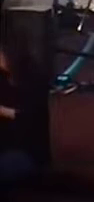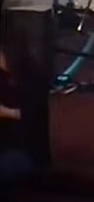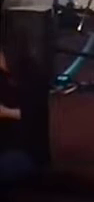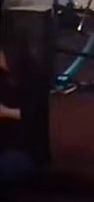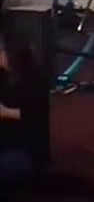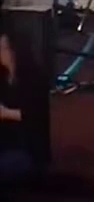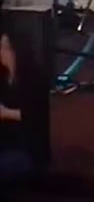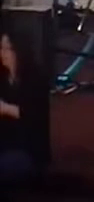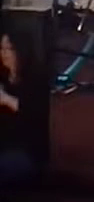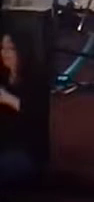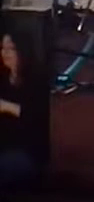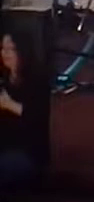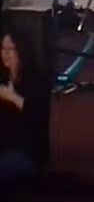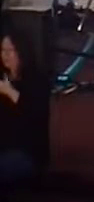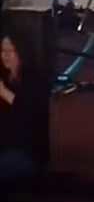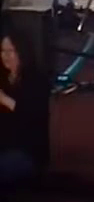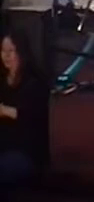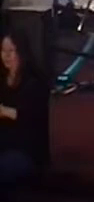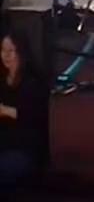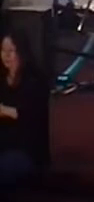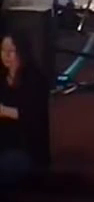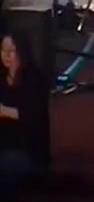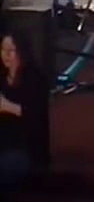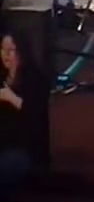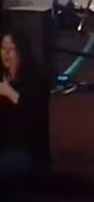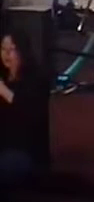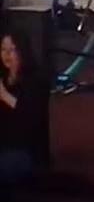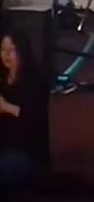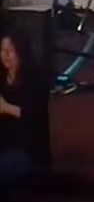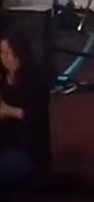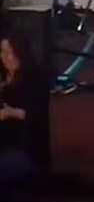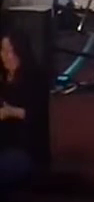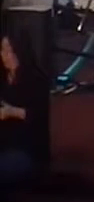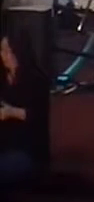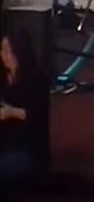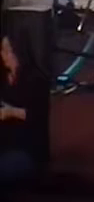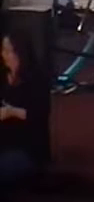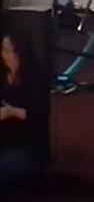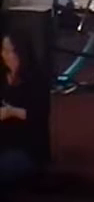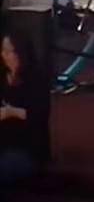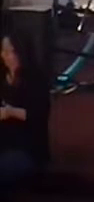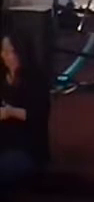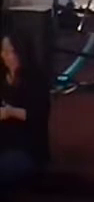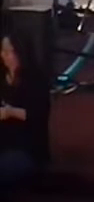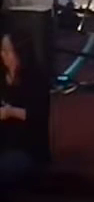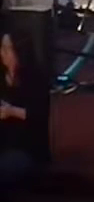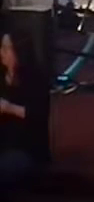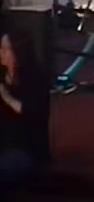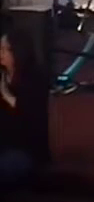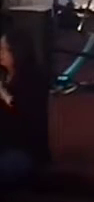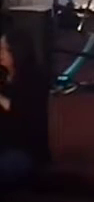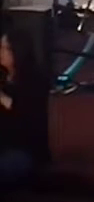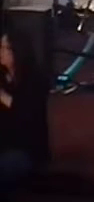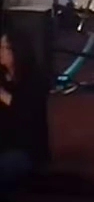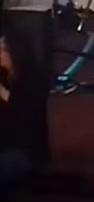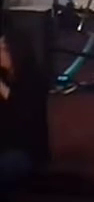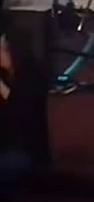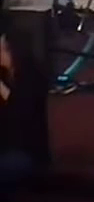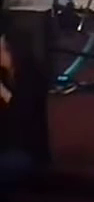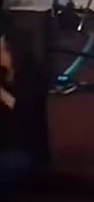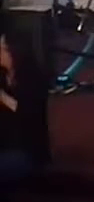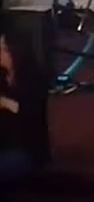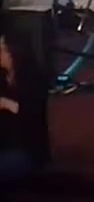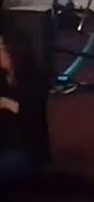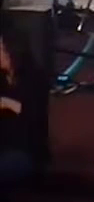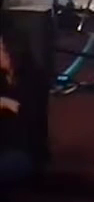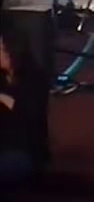same thing in leadership. As leaders, right, me, I should be a leader and showing support for people in the church.